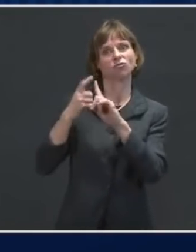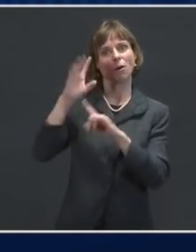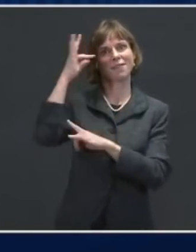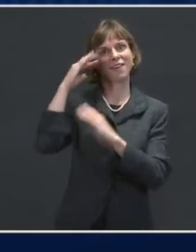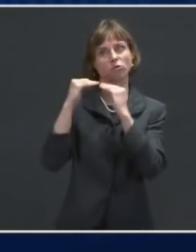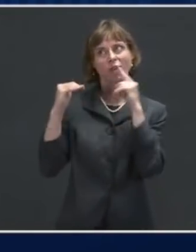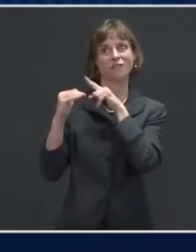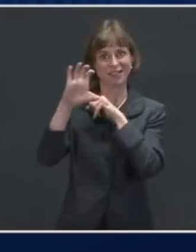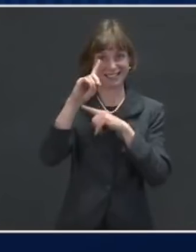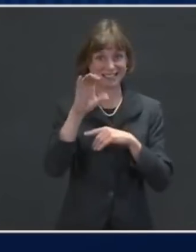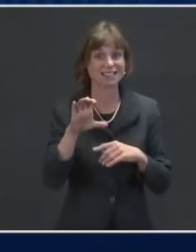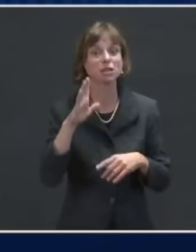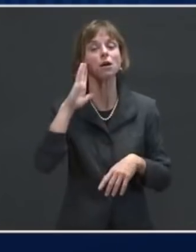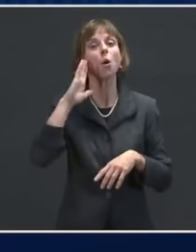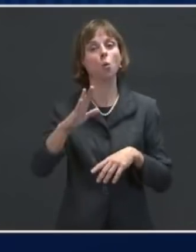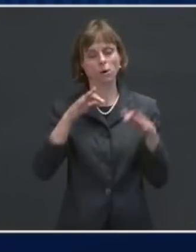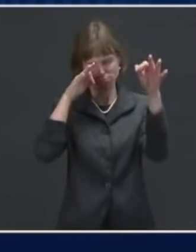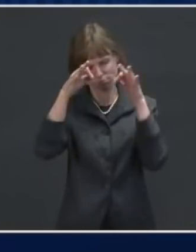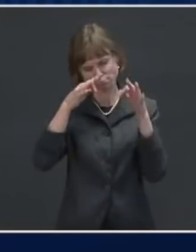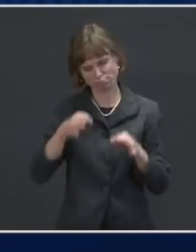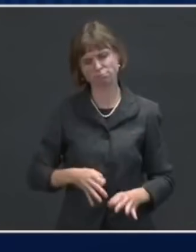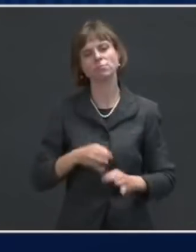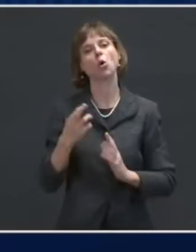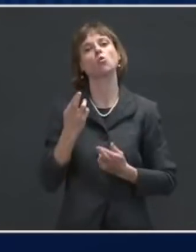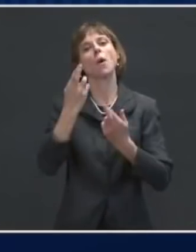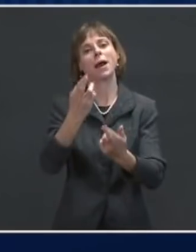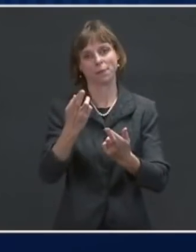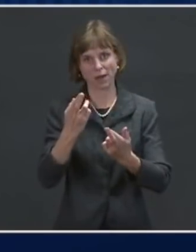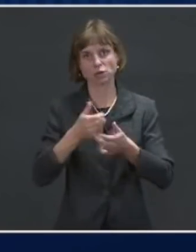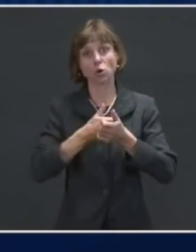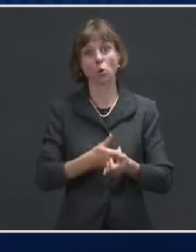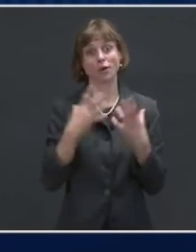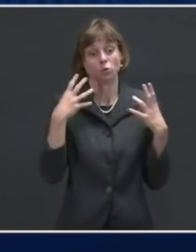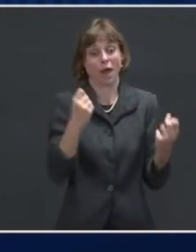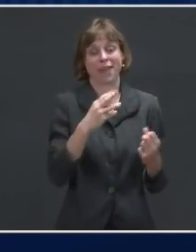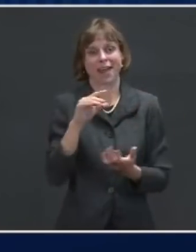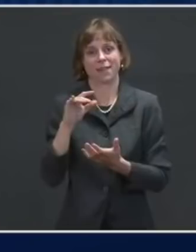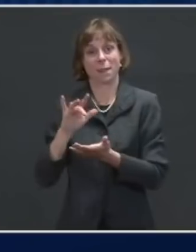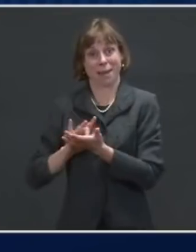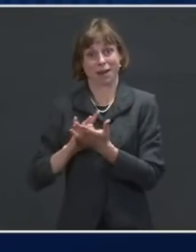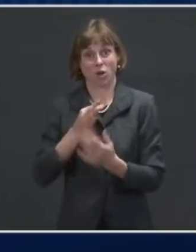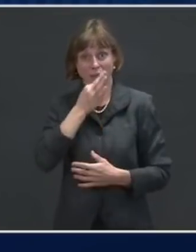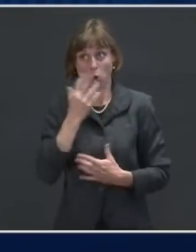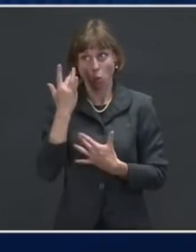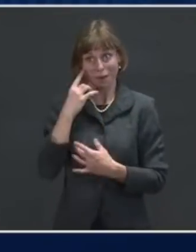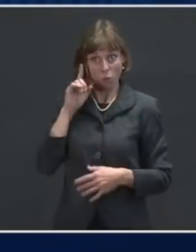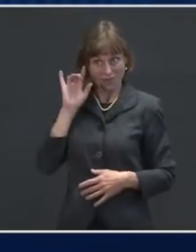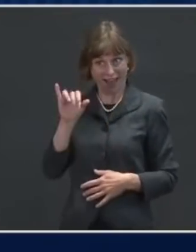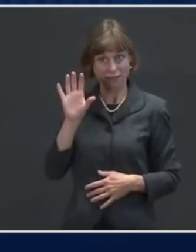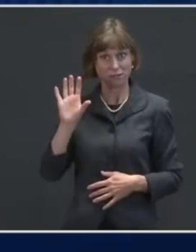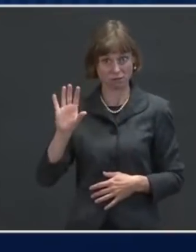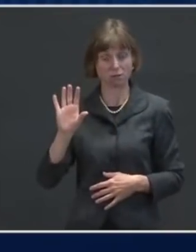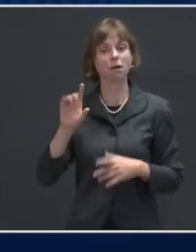will outline recommendations based on health and medical experts. We're waiting for those. We're hopeful that those will give